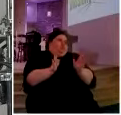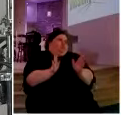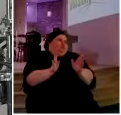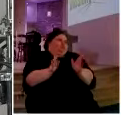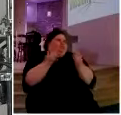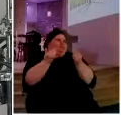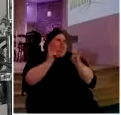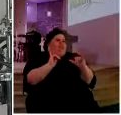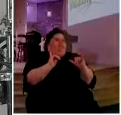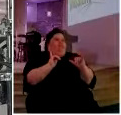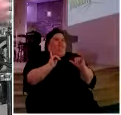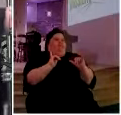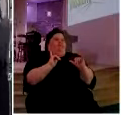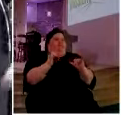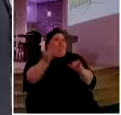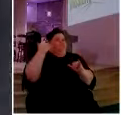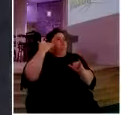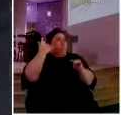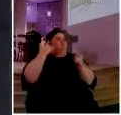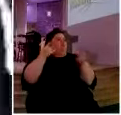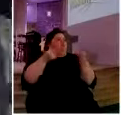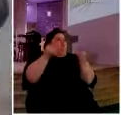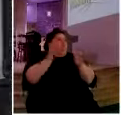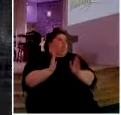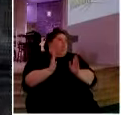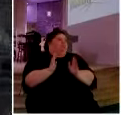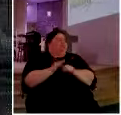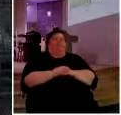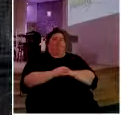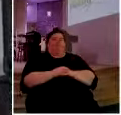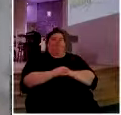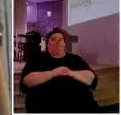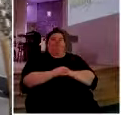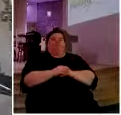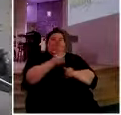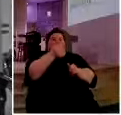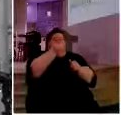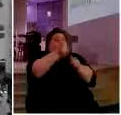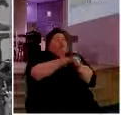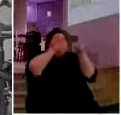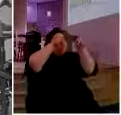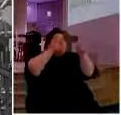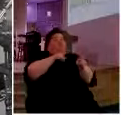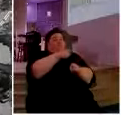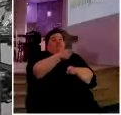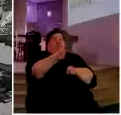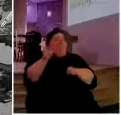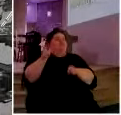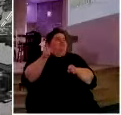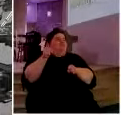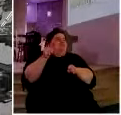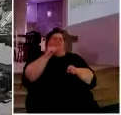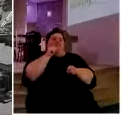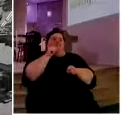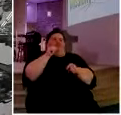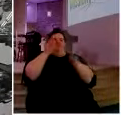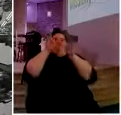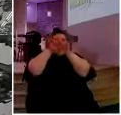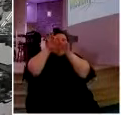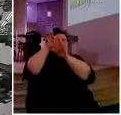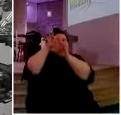Every person was a sinner. Every person came short of the glory of God. But Paul goes on to